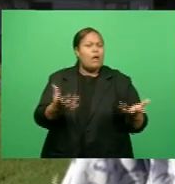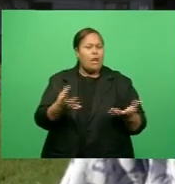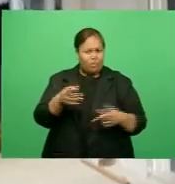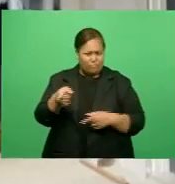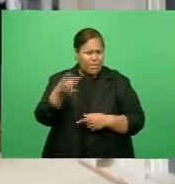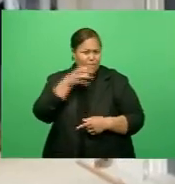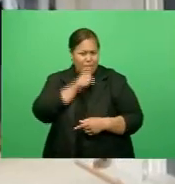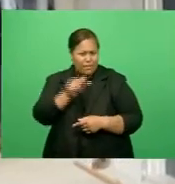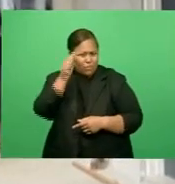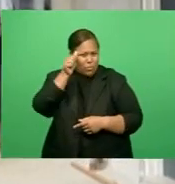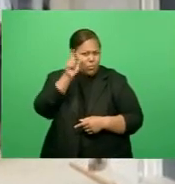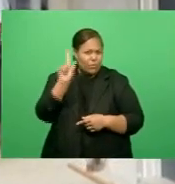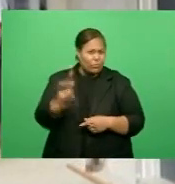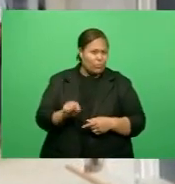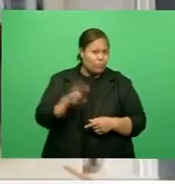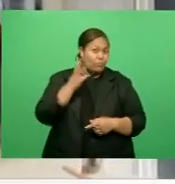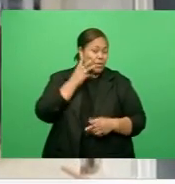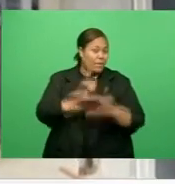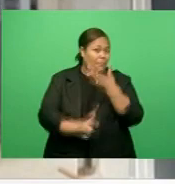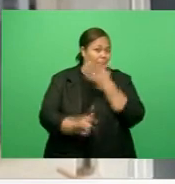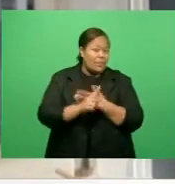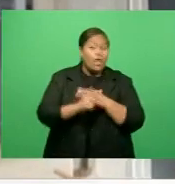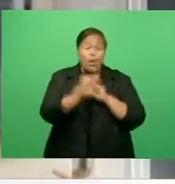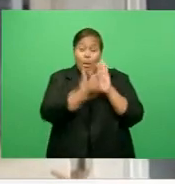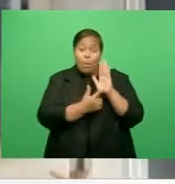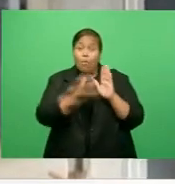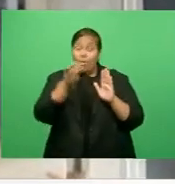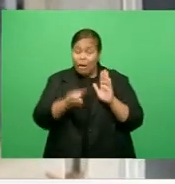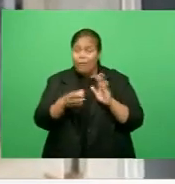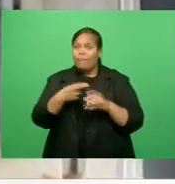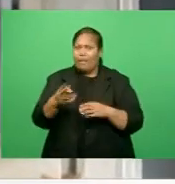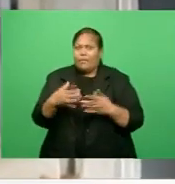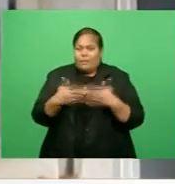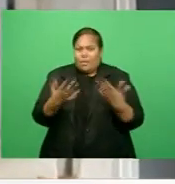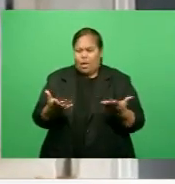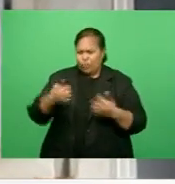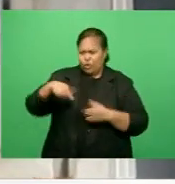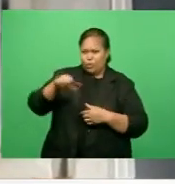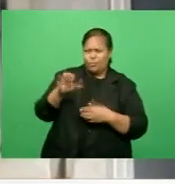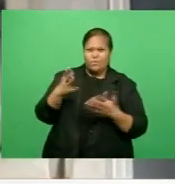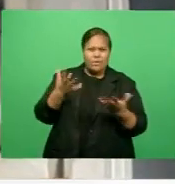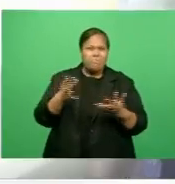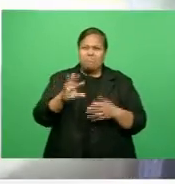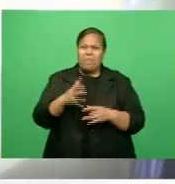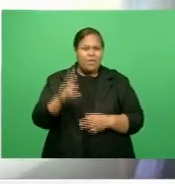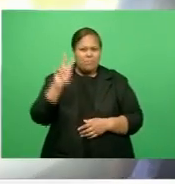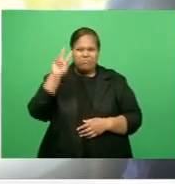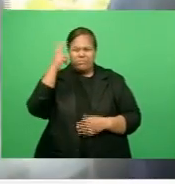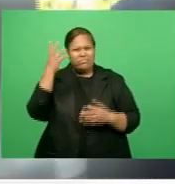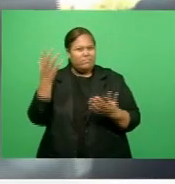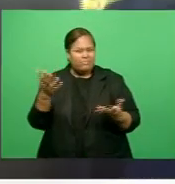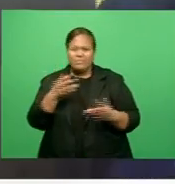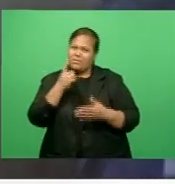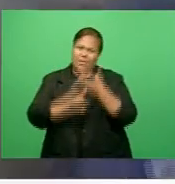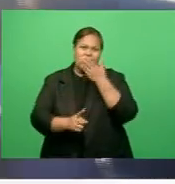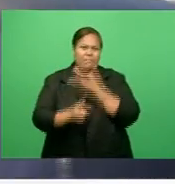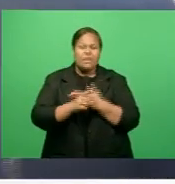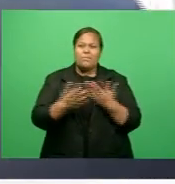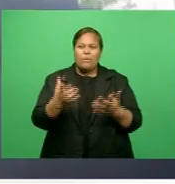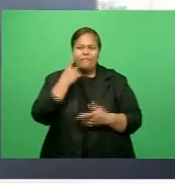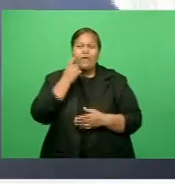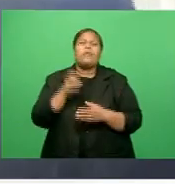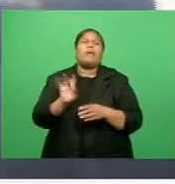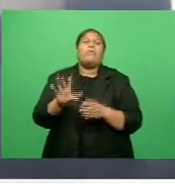incident. Ndakai's lawyer will then most likely consider using the defense of insanity depending on the findings of the psychiatric